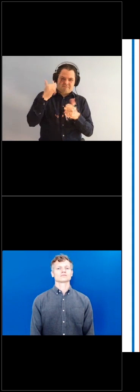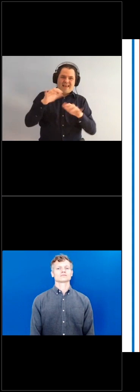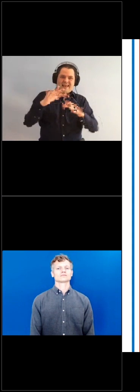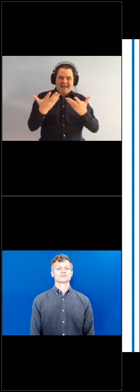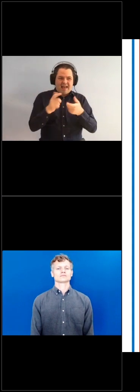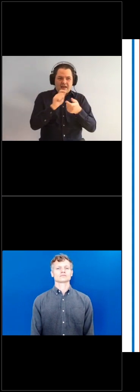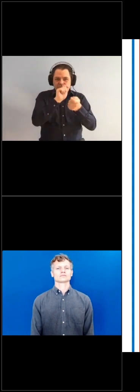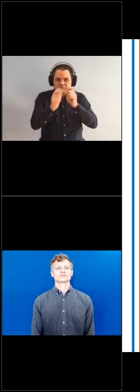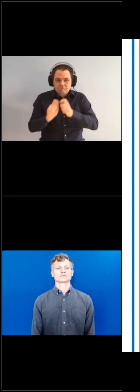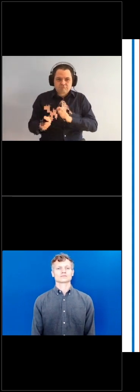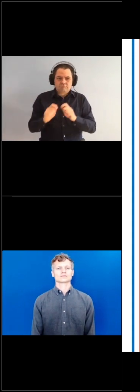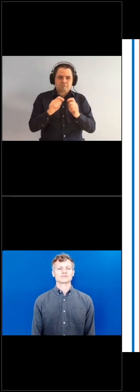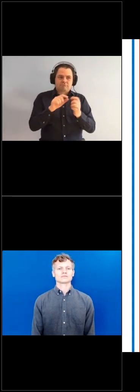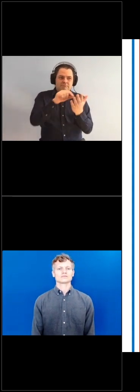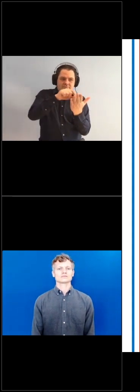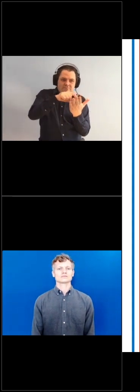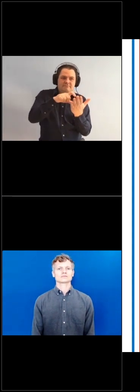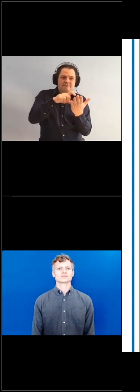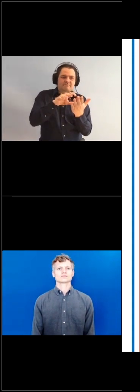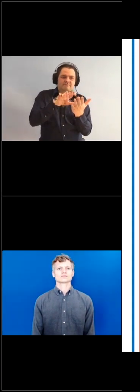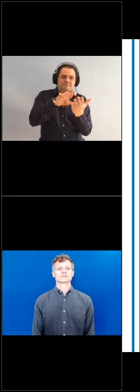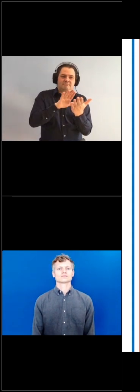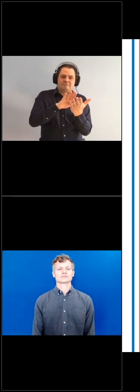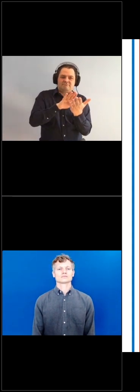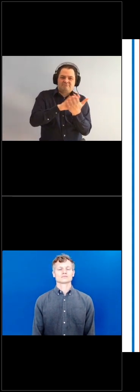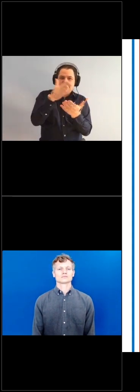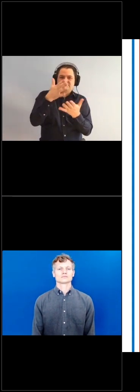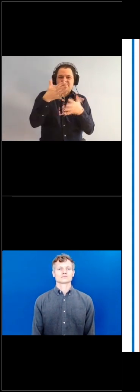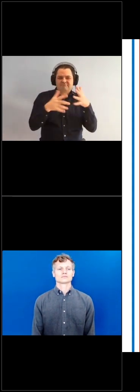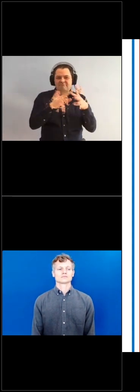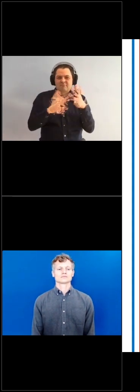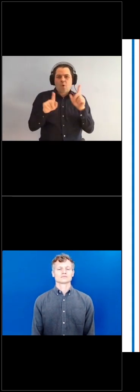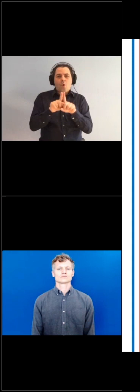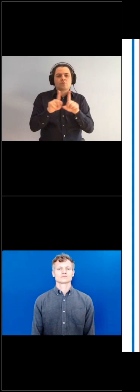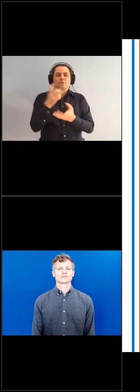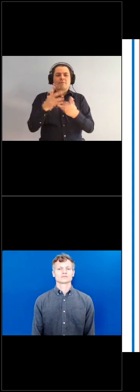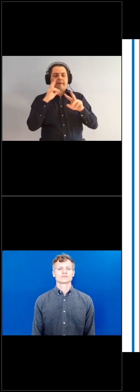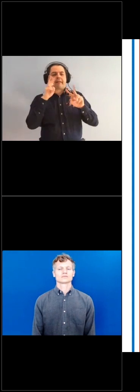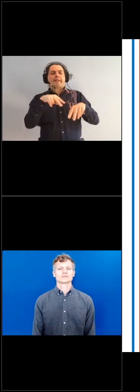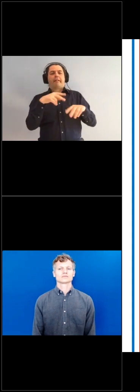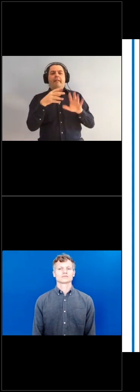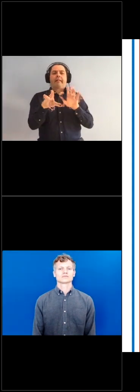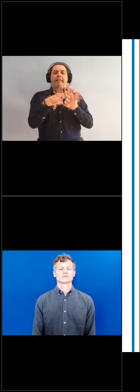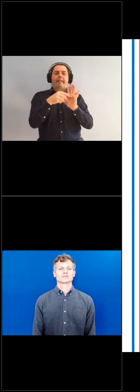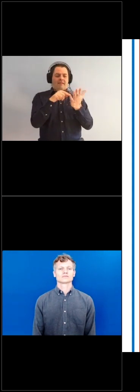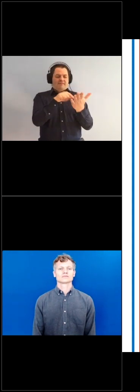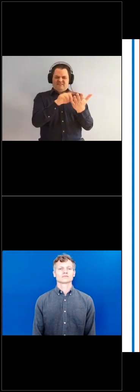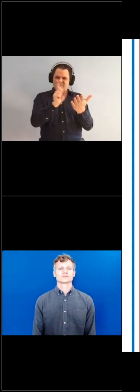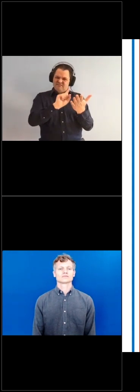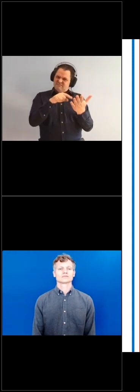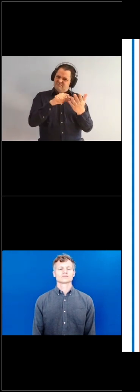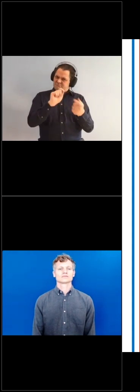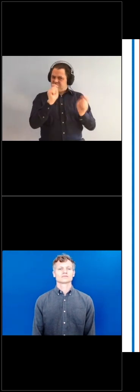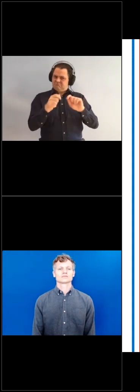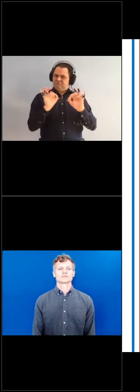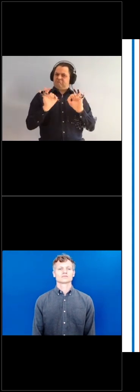information, as well on challenging some of the stereotypes we might see within the different communication materials. So last but